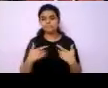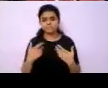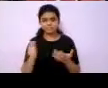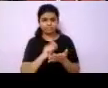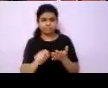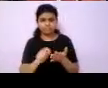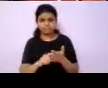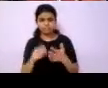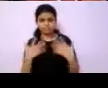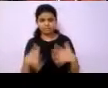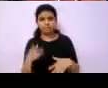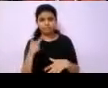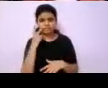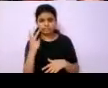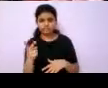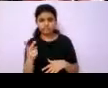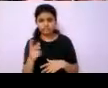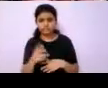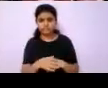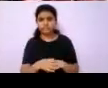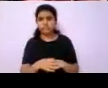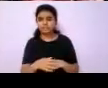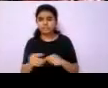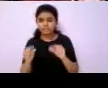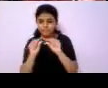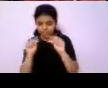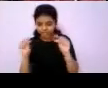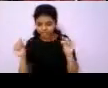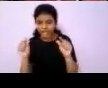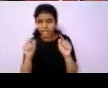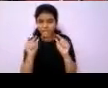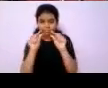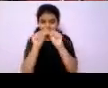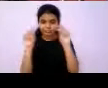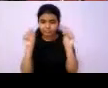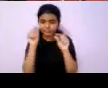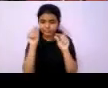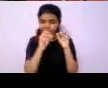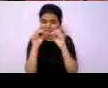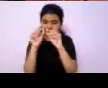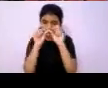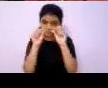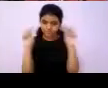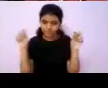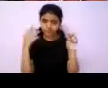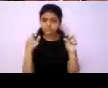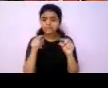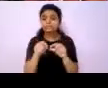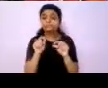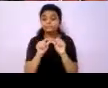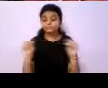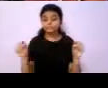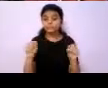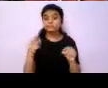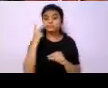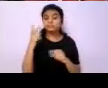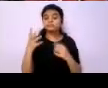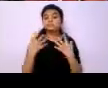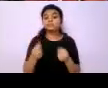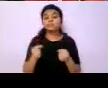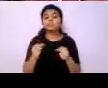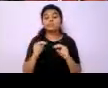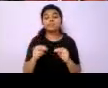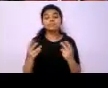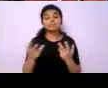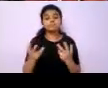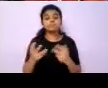I designate with small caps, is what we need to serve